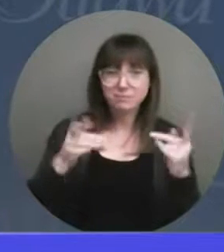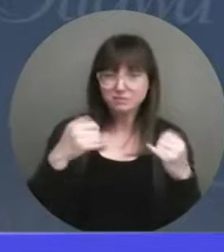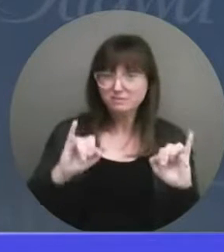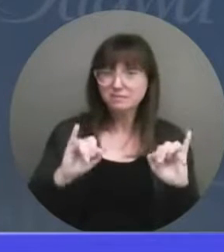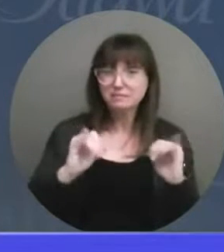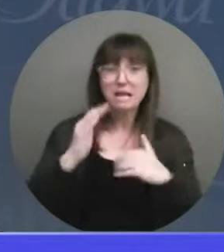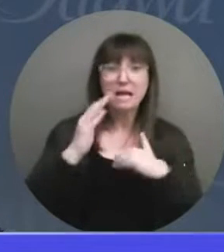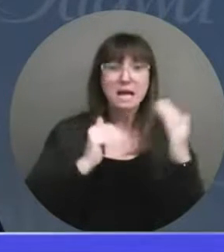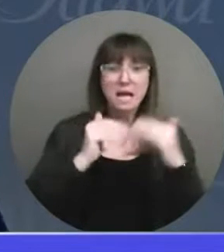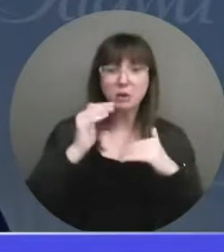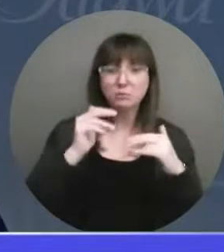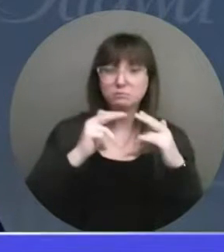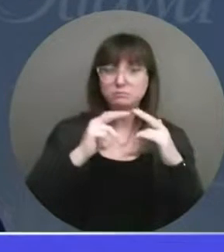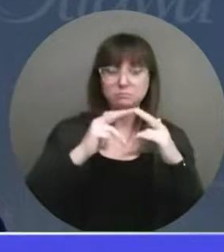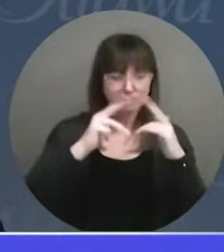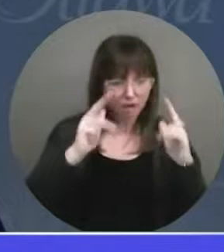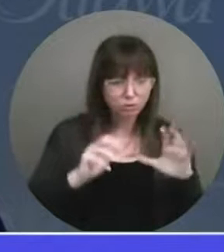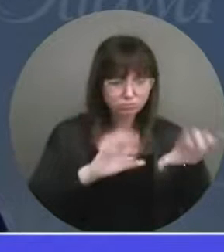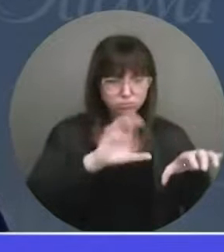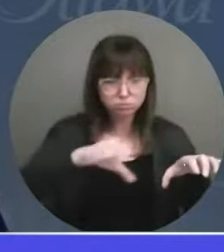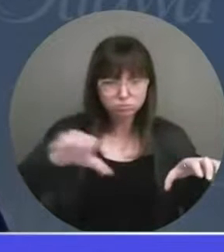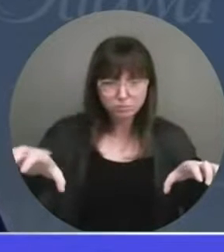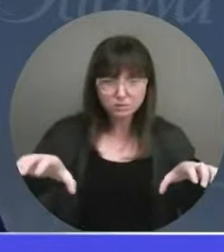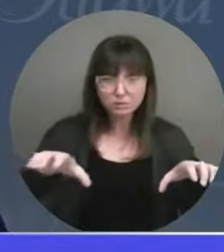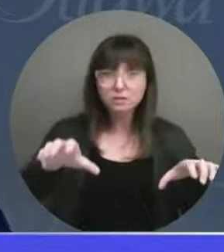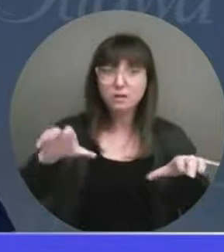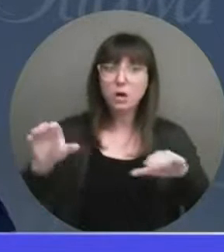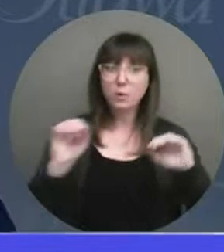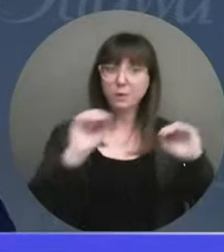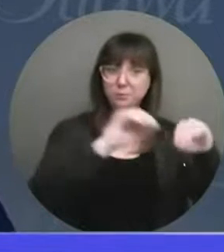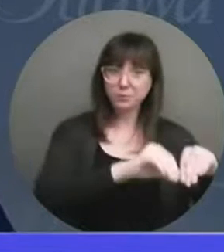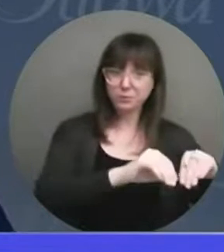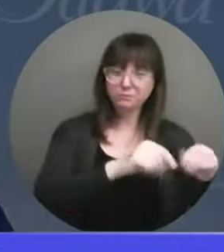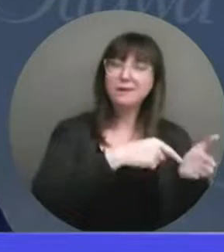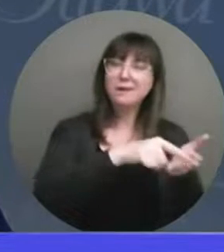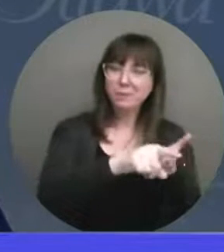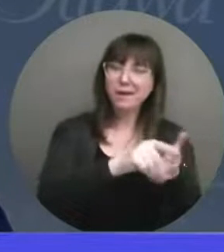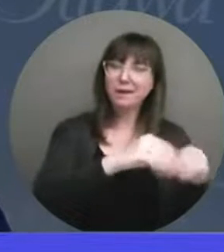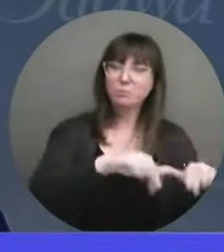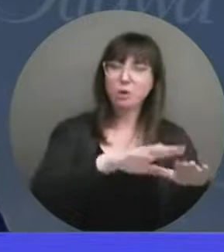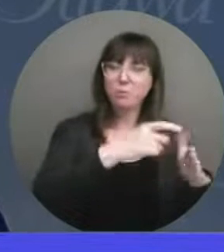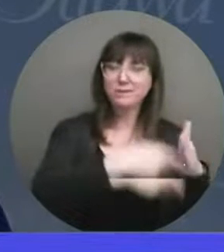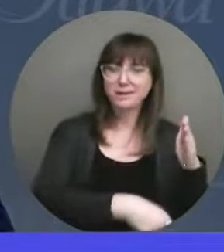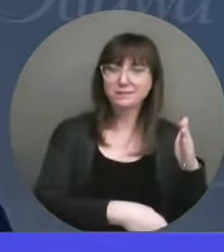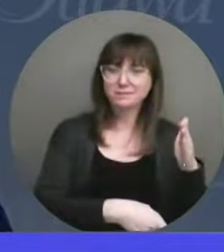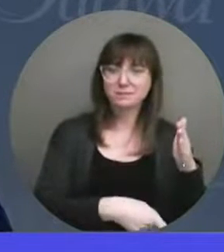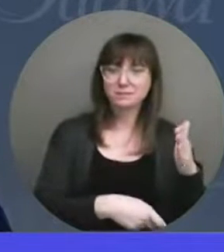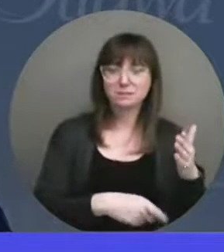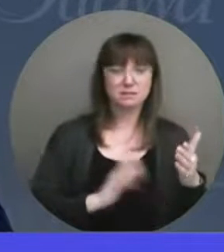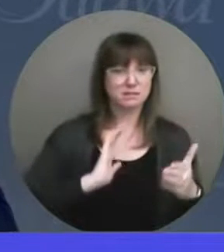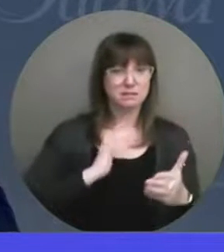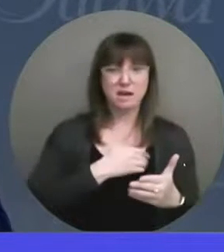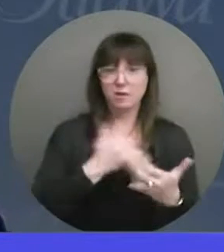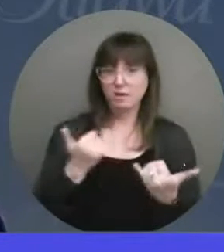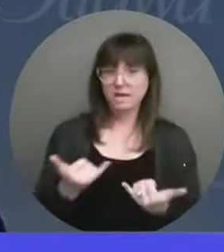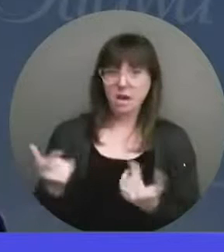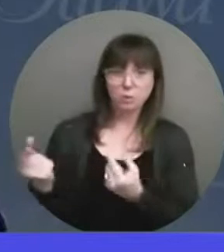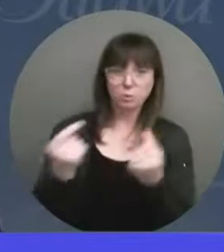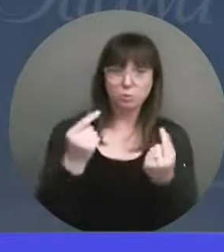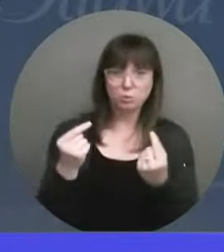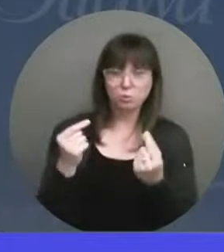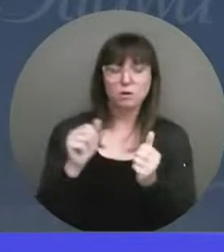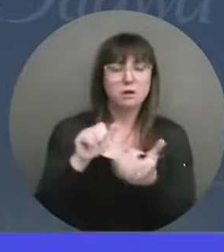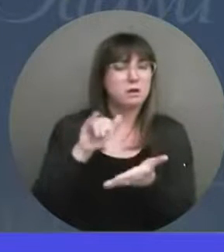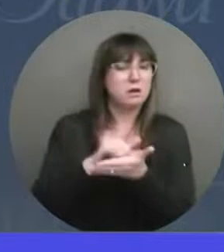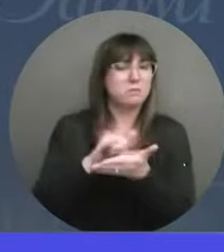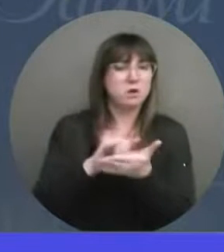who move into those homes pay property taxes. So we couldn't do what we're doing now in terms of all of the extra work as a result